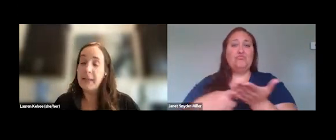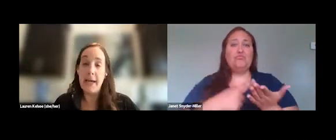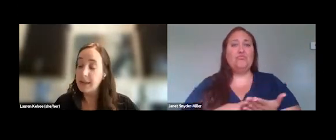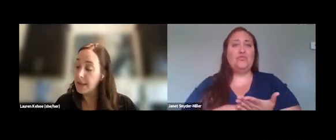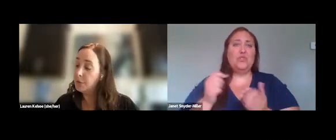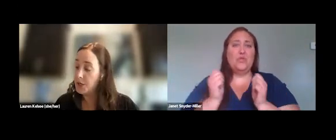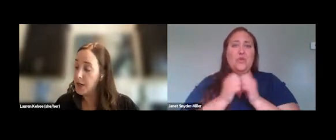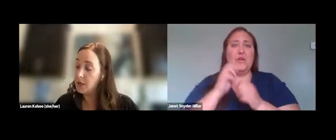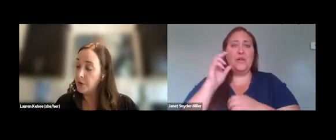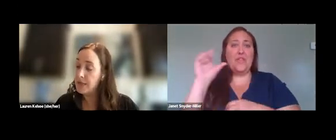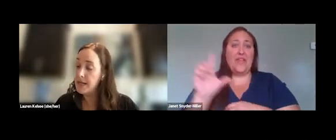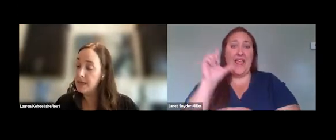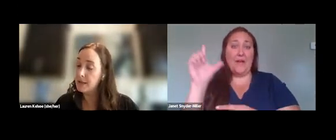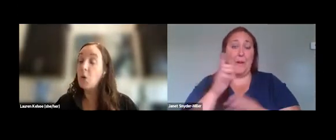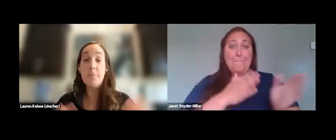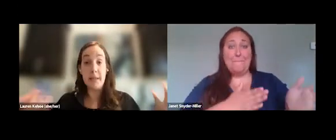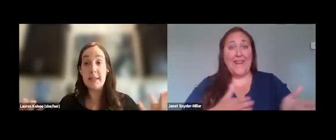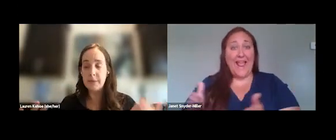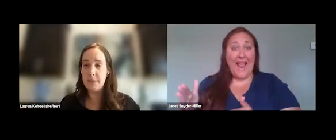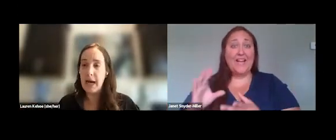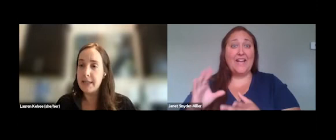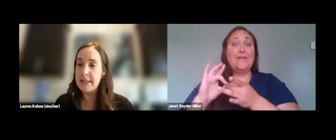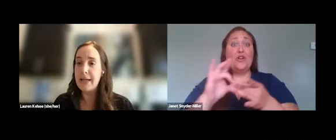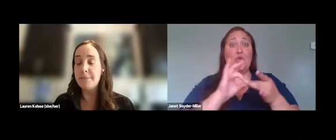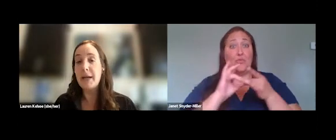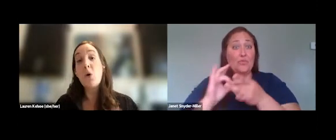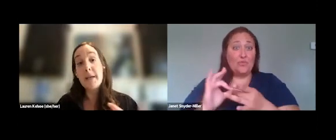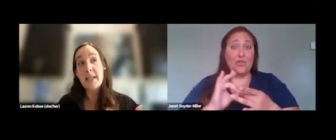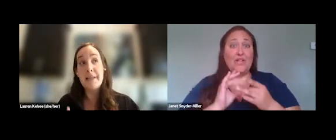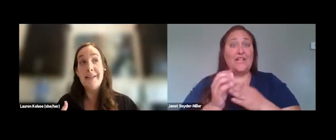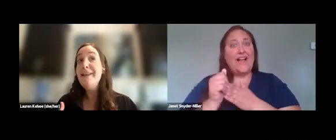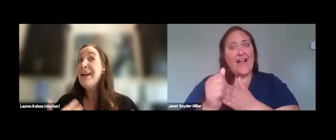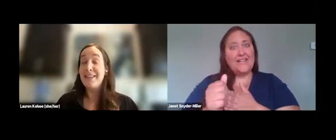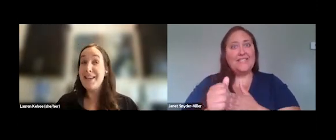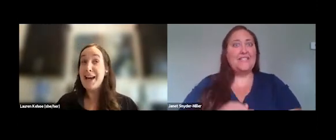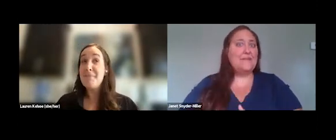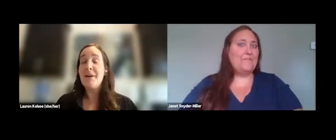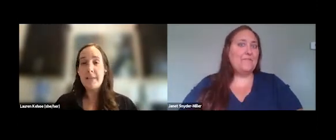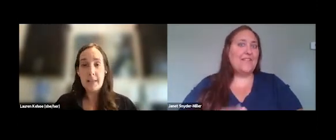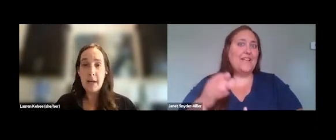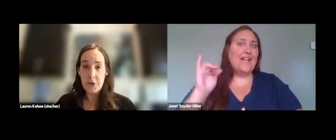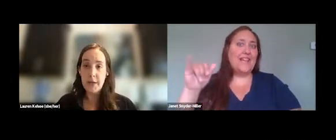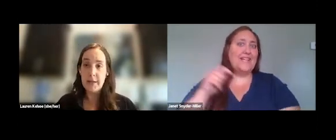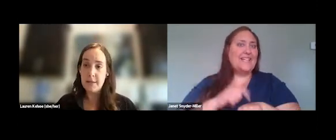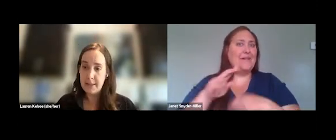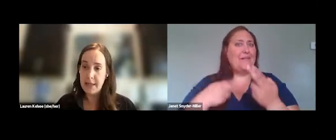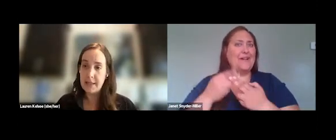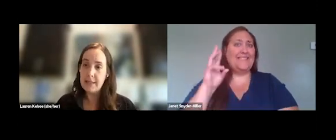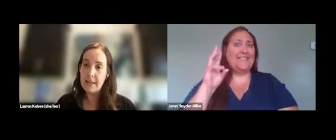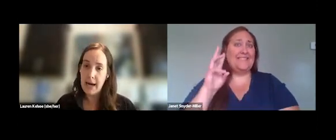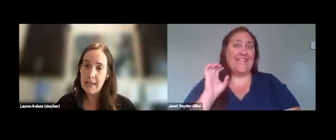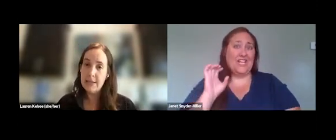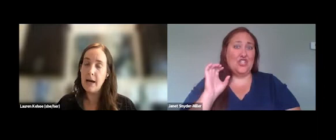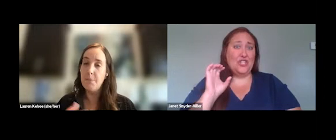together to plan and lead a project to remediate the corpus of LibGuides. And by corpus, I mean, at the time, about 600